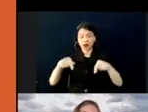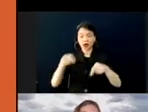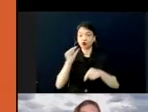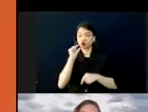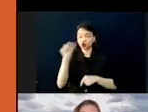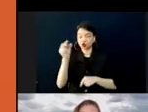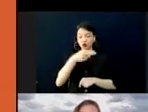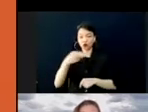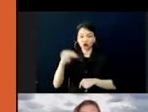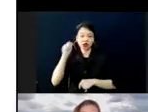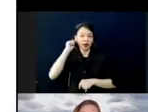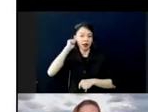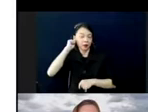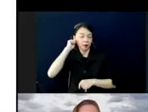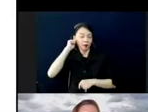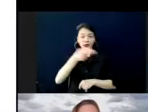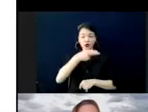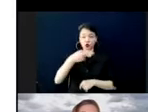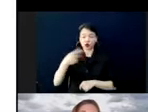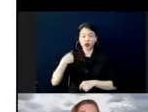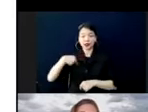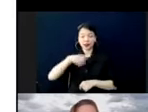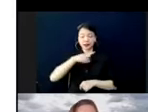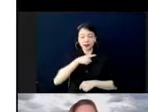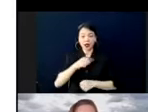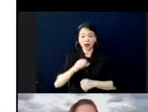to do to expand the opportunity?